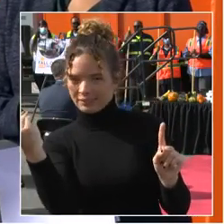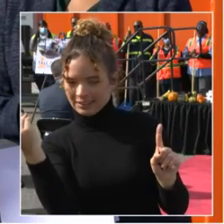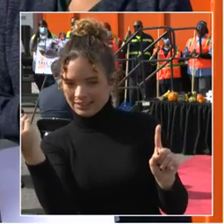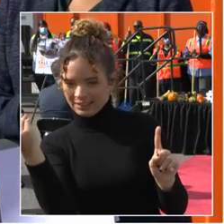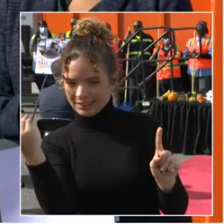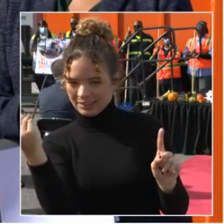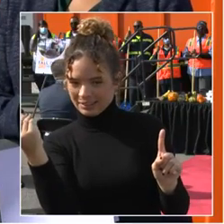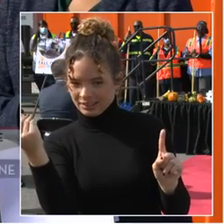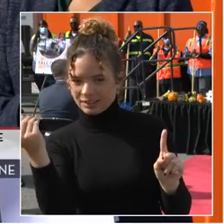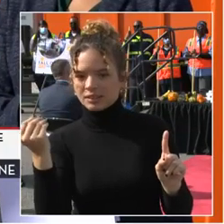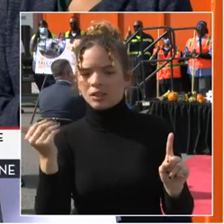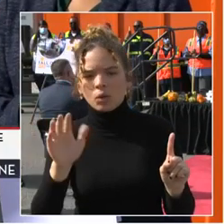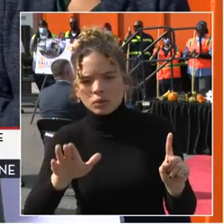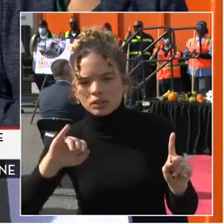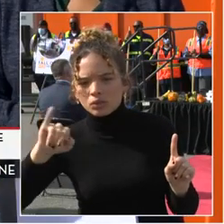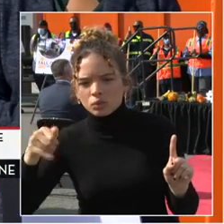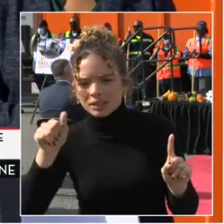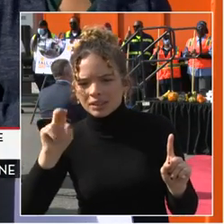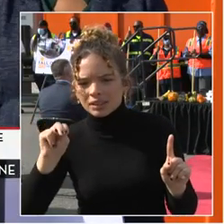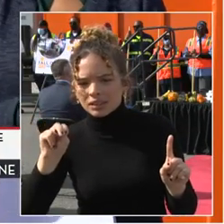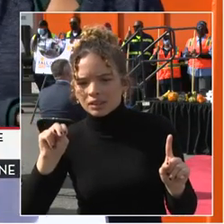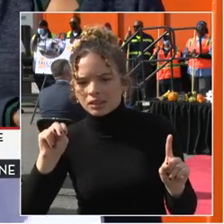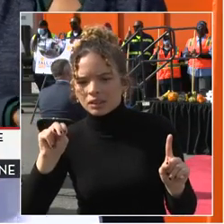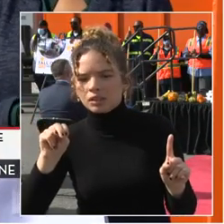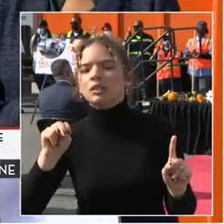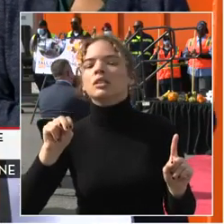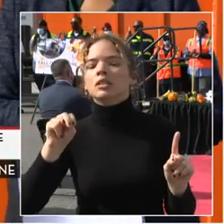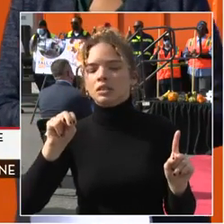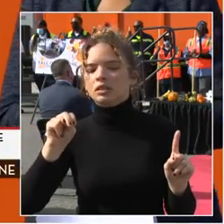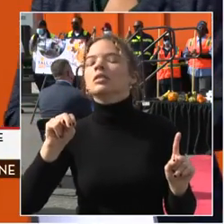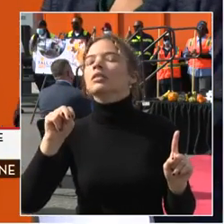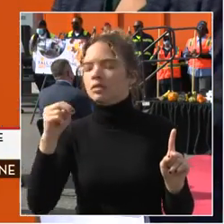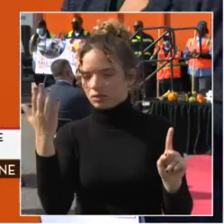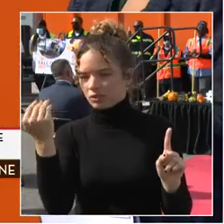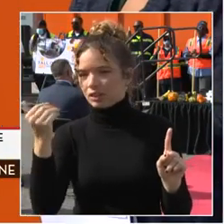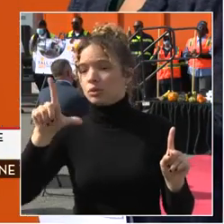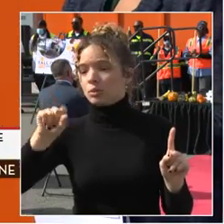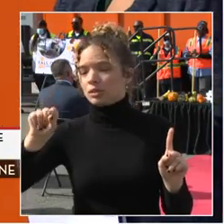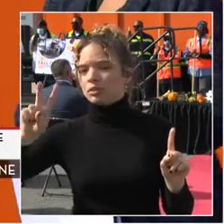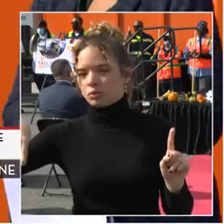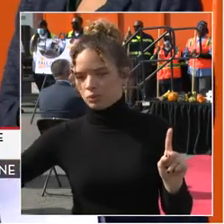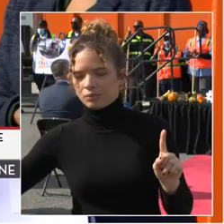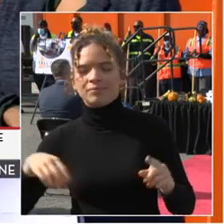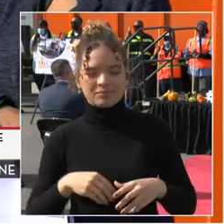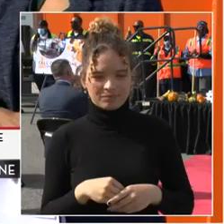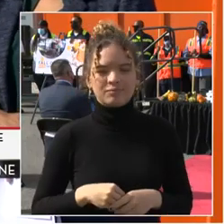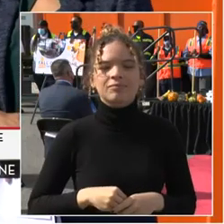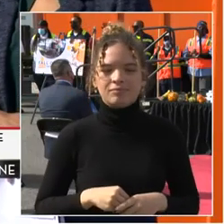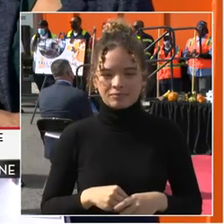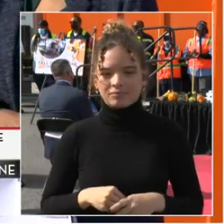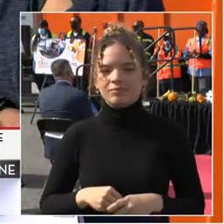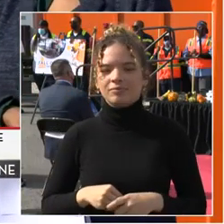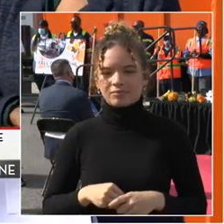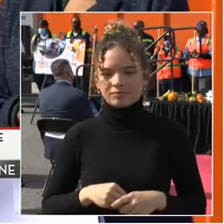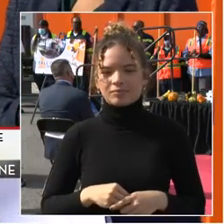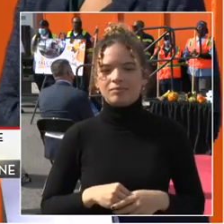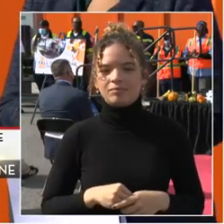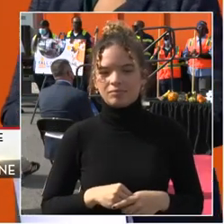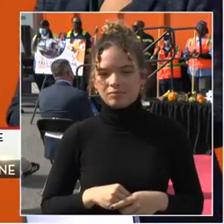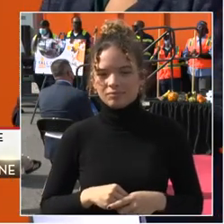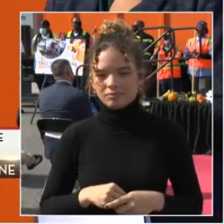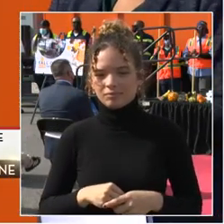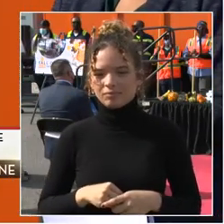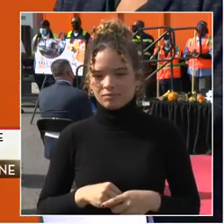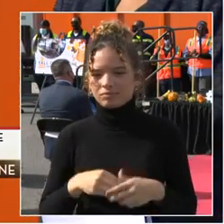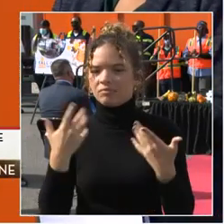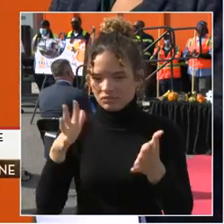papers or received their new leaf season brochure highlighting the leaf collection dates scheduled for their neighborhood. Preparing